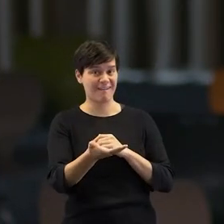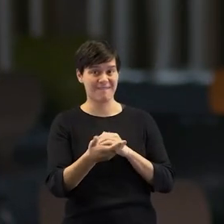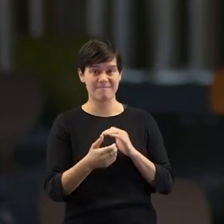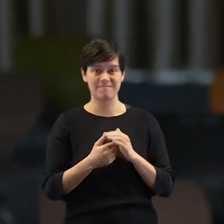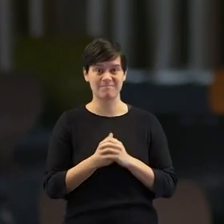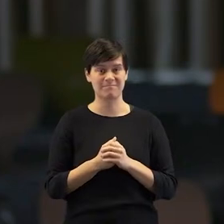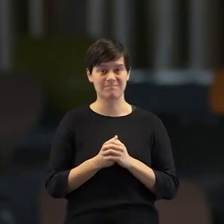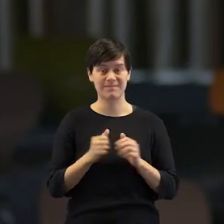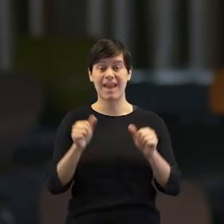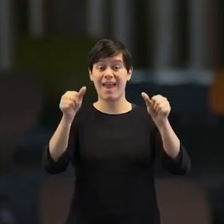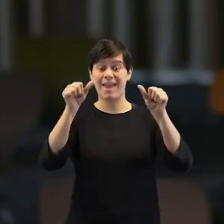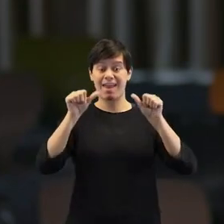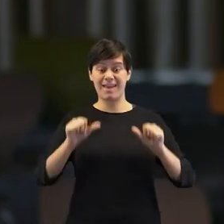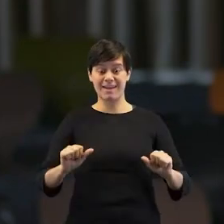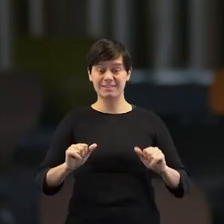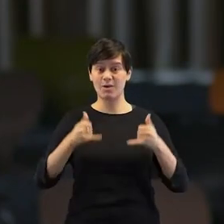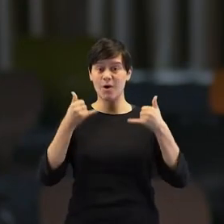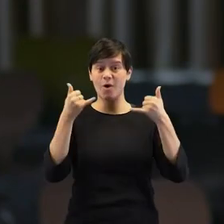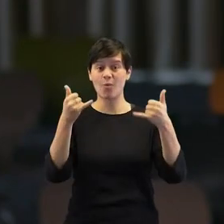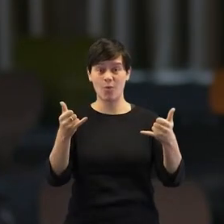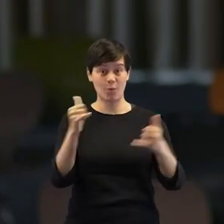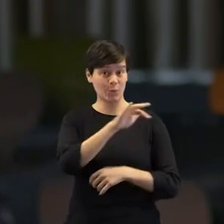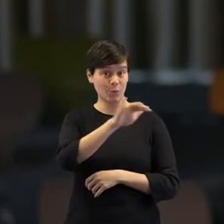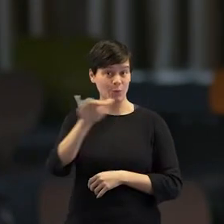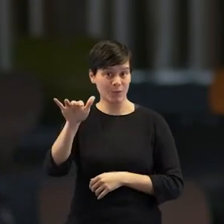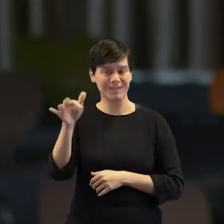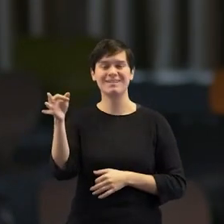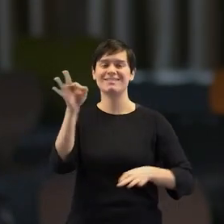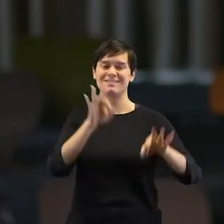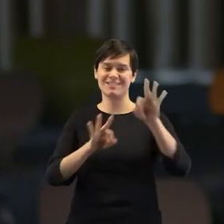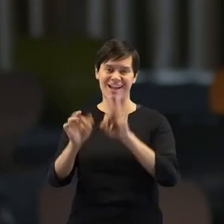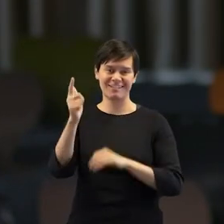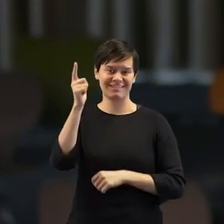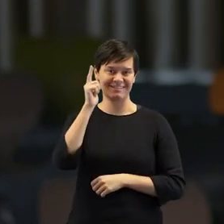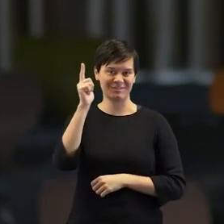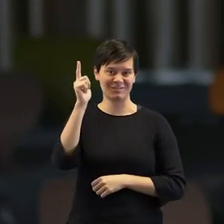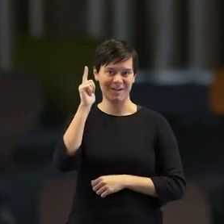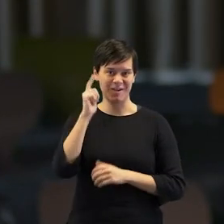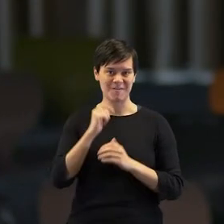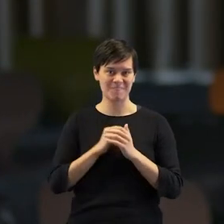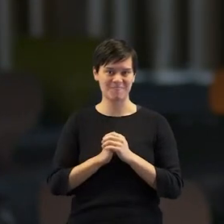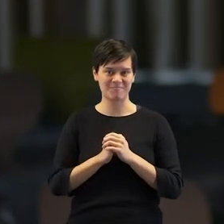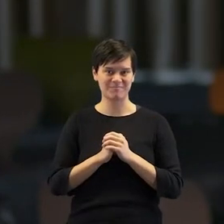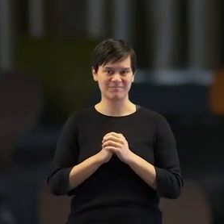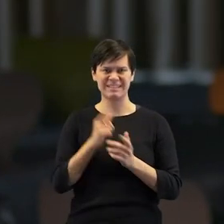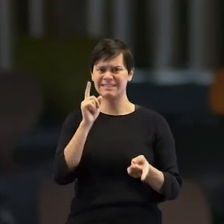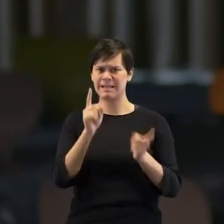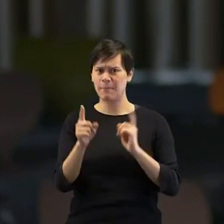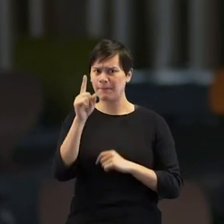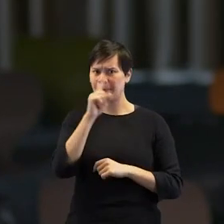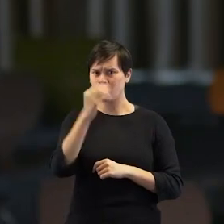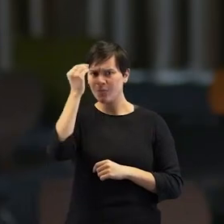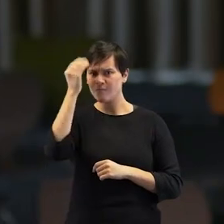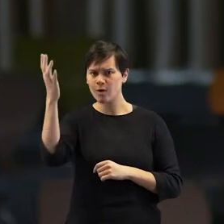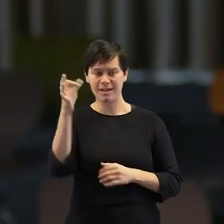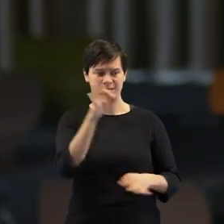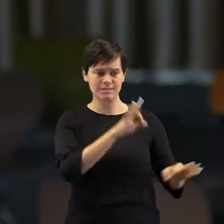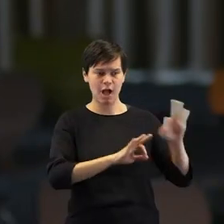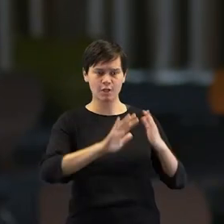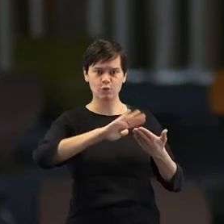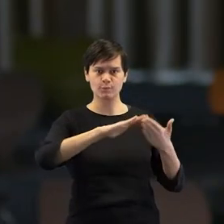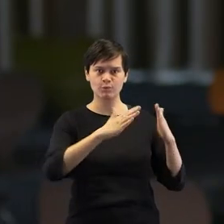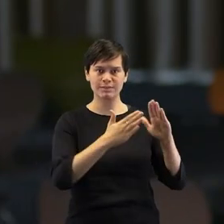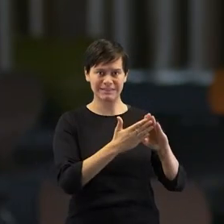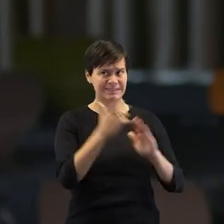way. The next award recognises the critical role of our science teachers, an often overlooked part of our